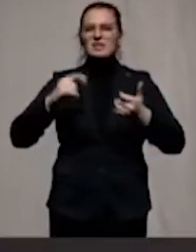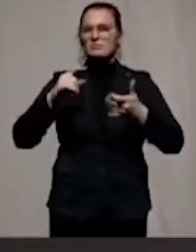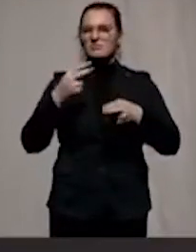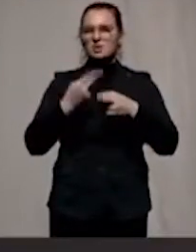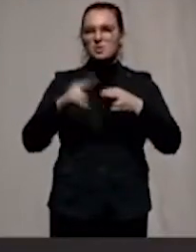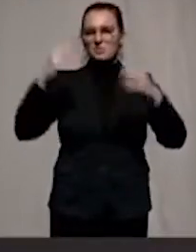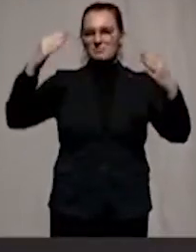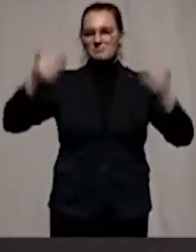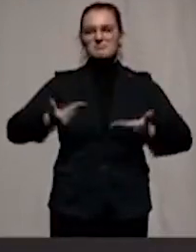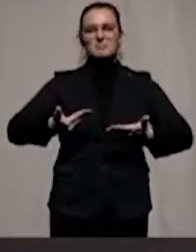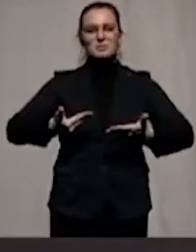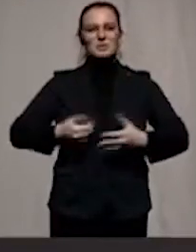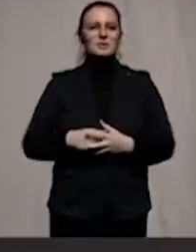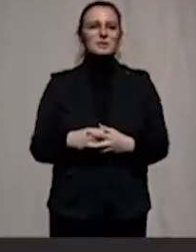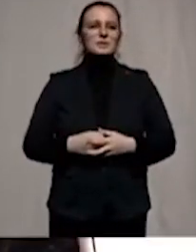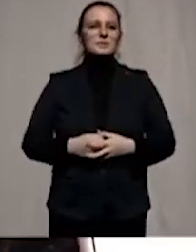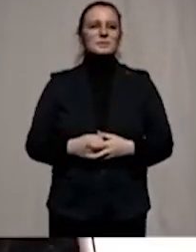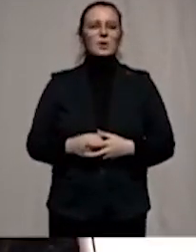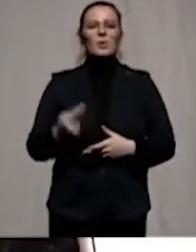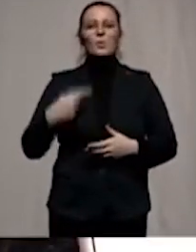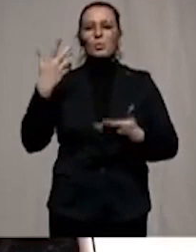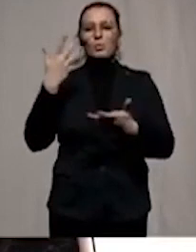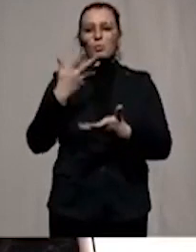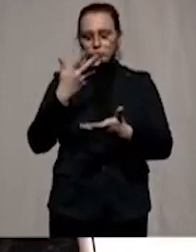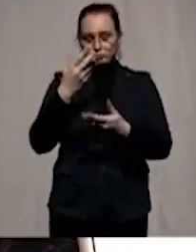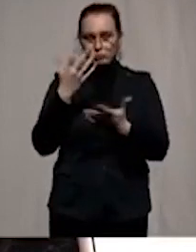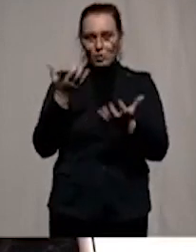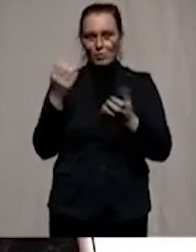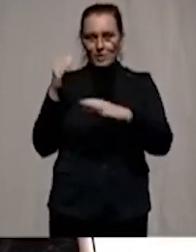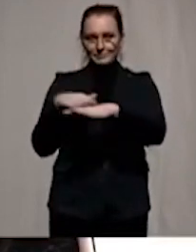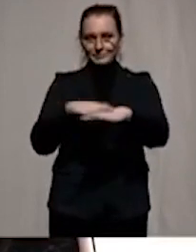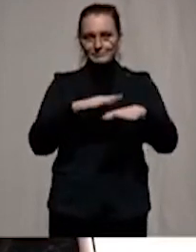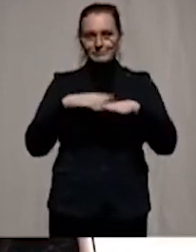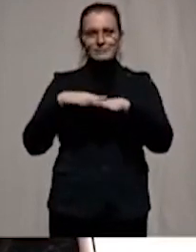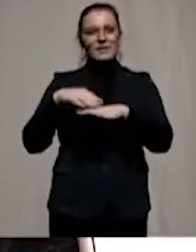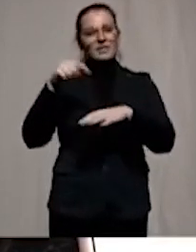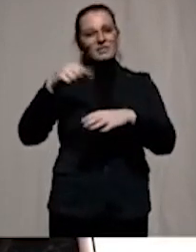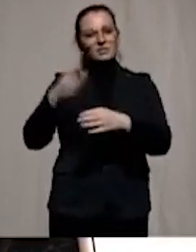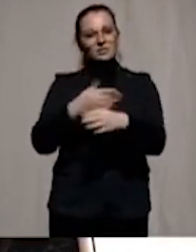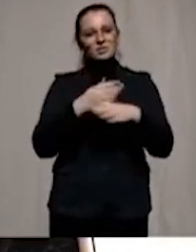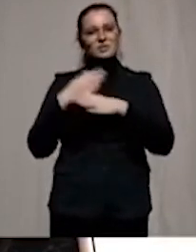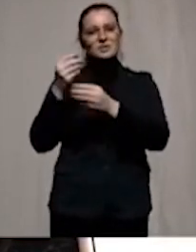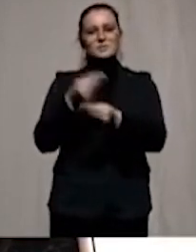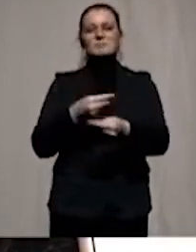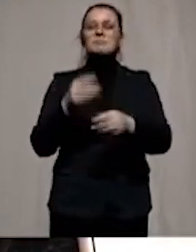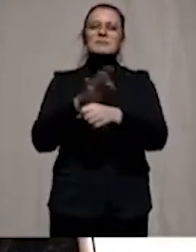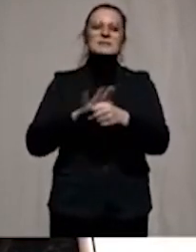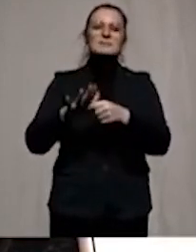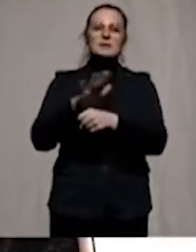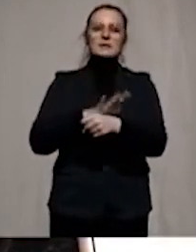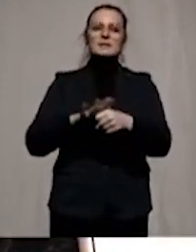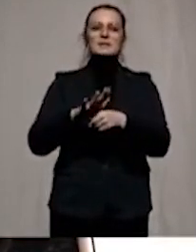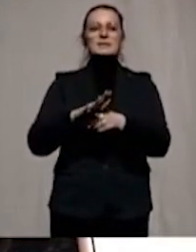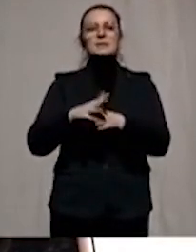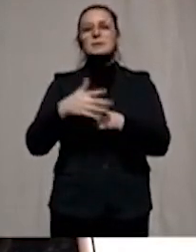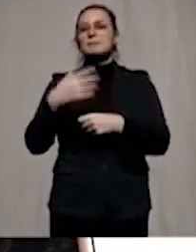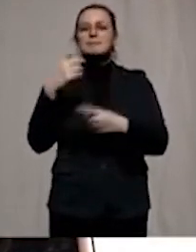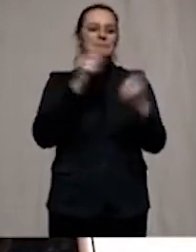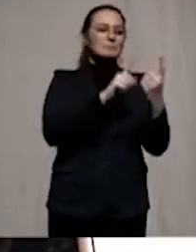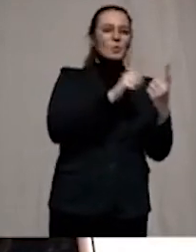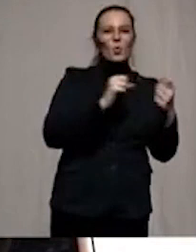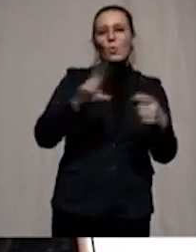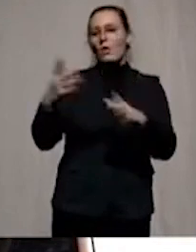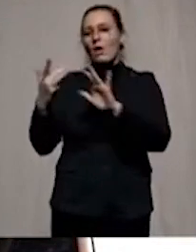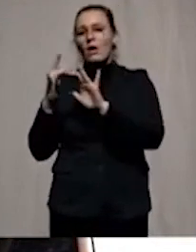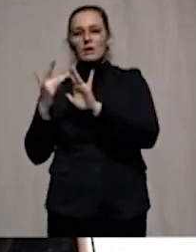just want to remind you guys that this is a shared space. It is a compassionate space, as well as anybody watching at home online. Any